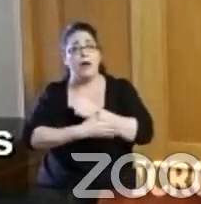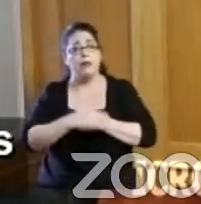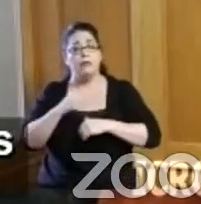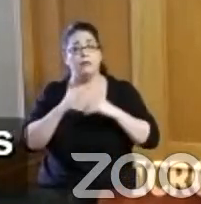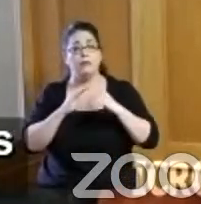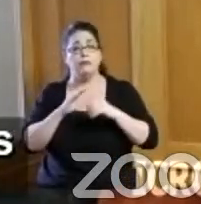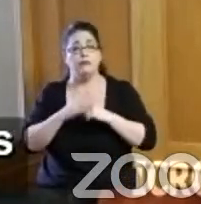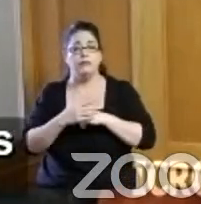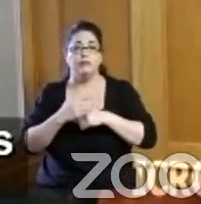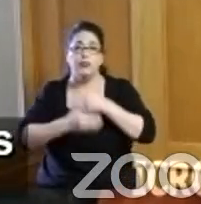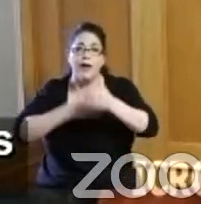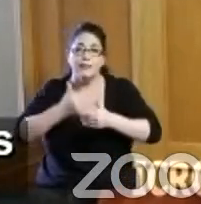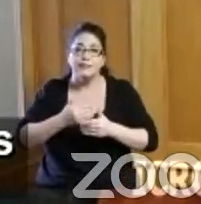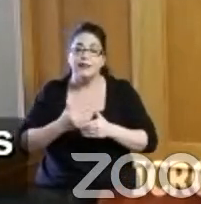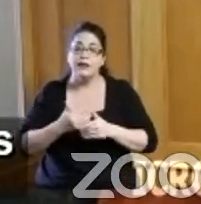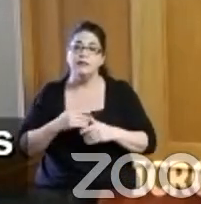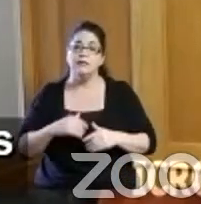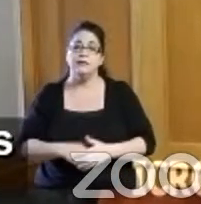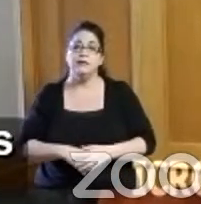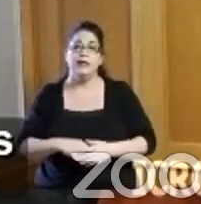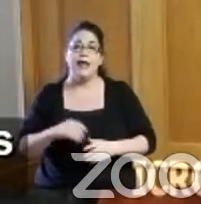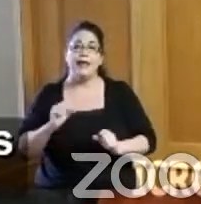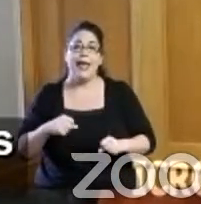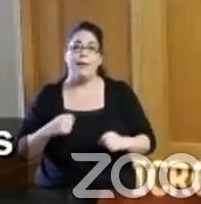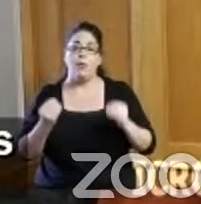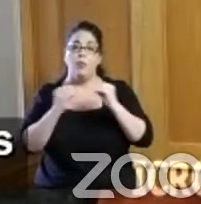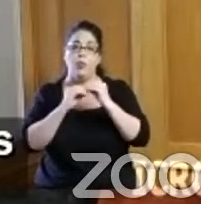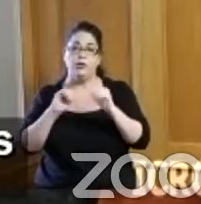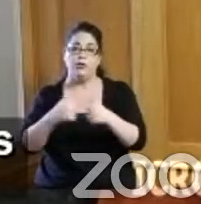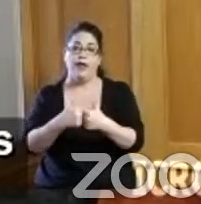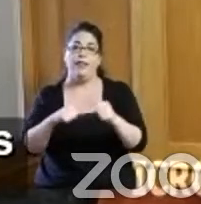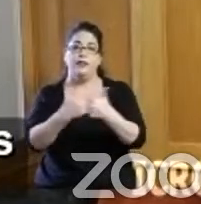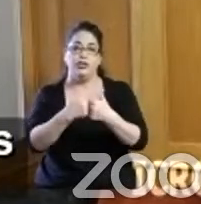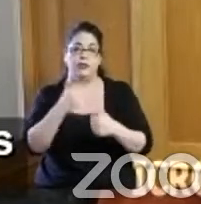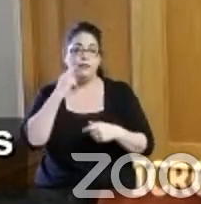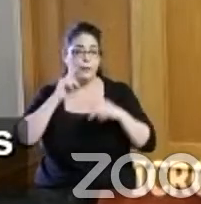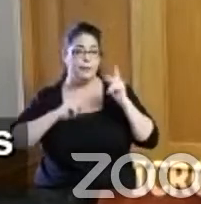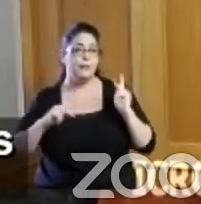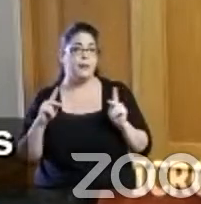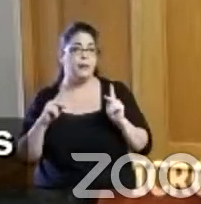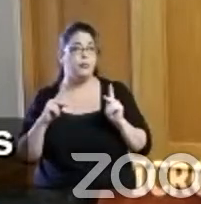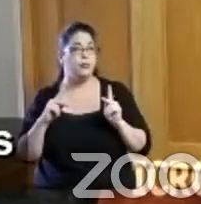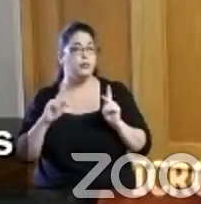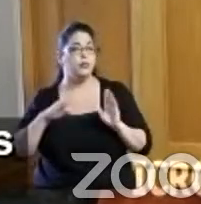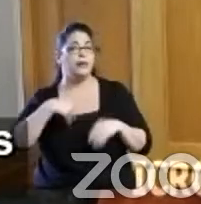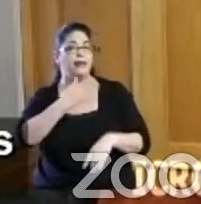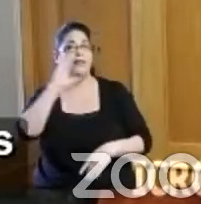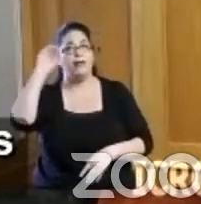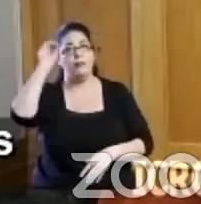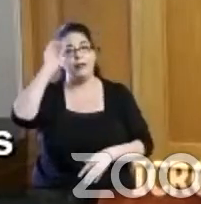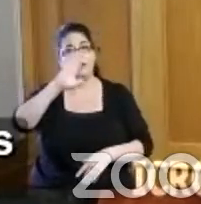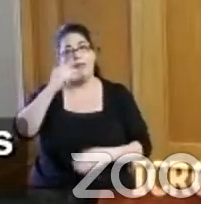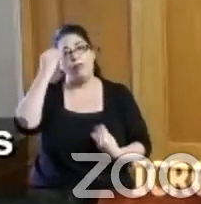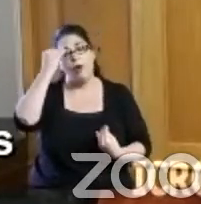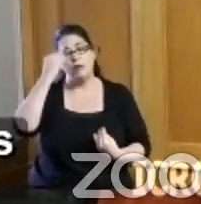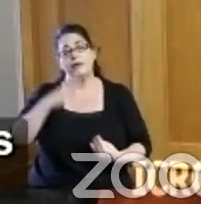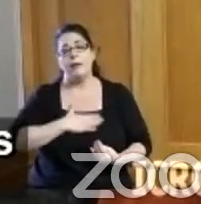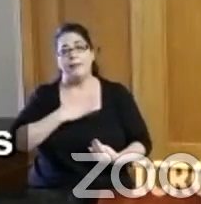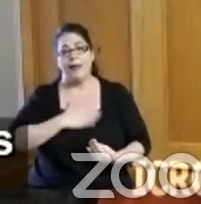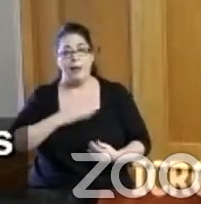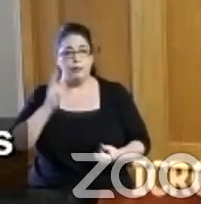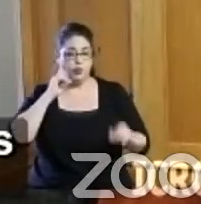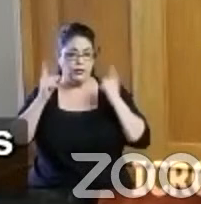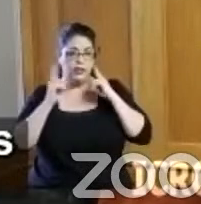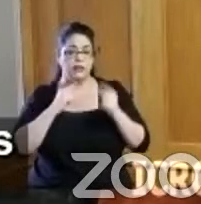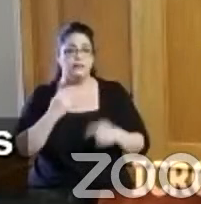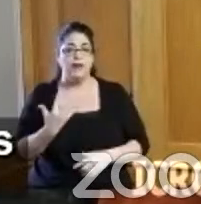very deliberative process, but it can get a little more challenging, I think, for people to weigh in. And so I'm glad to hear that that